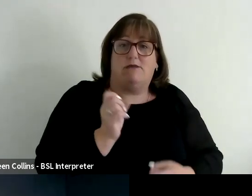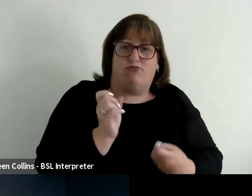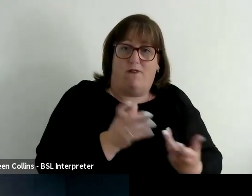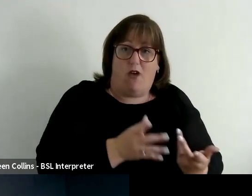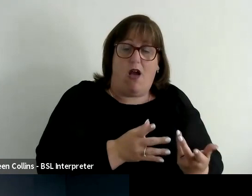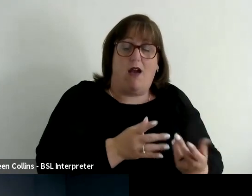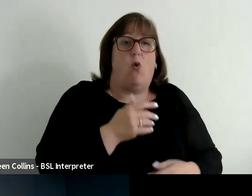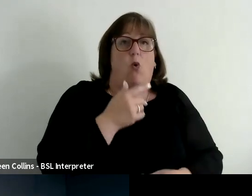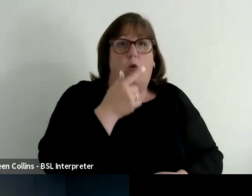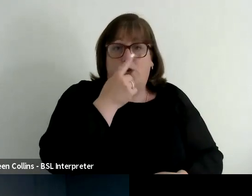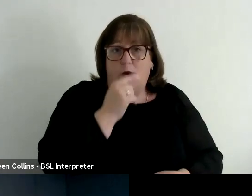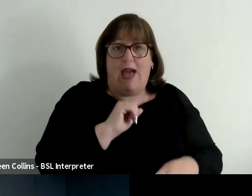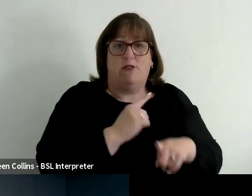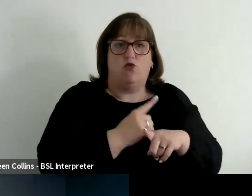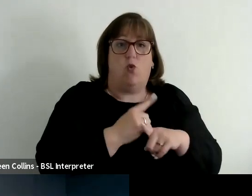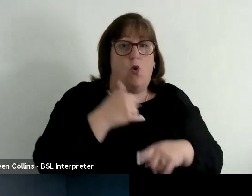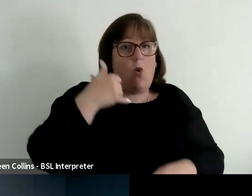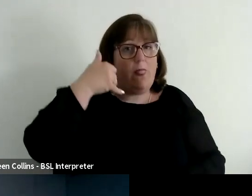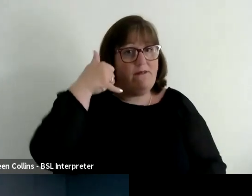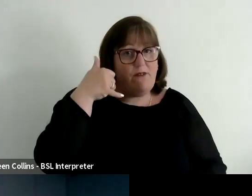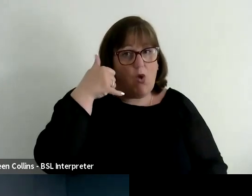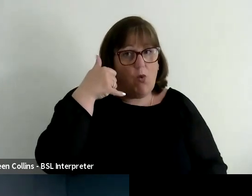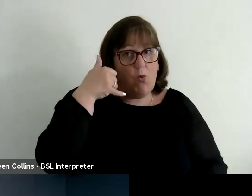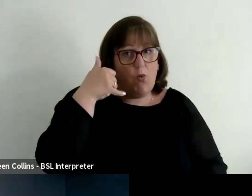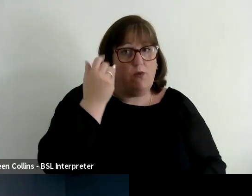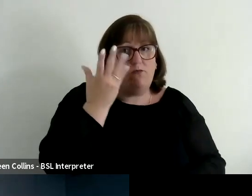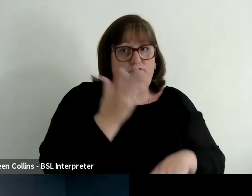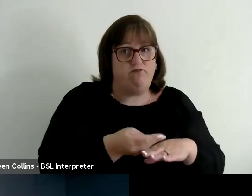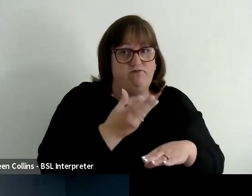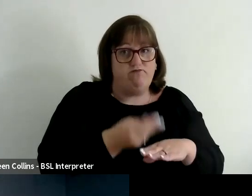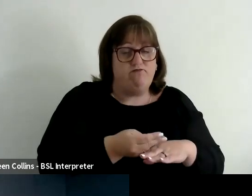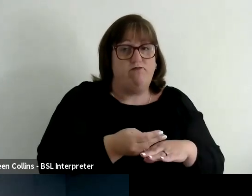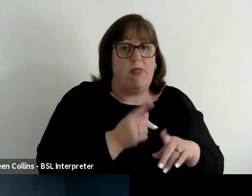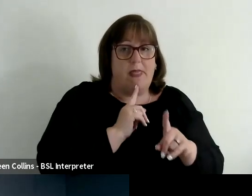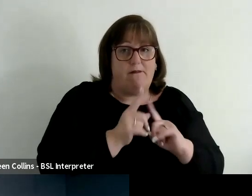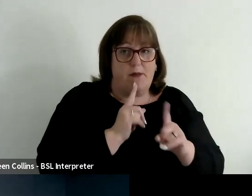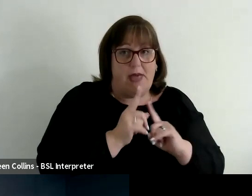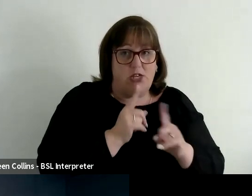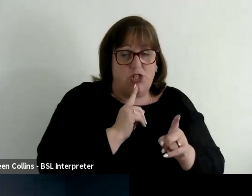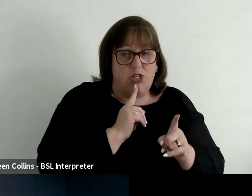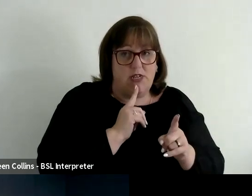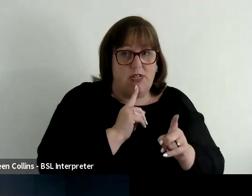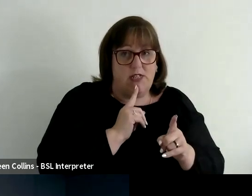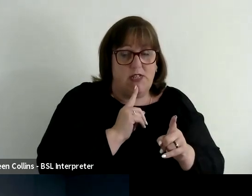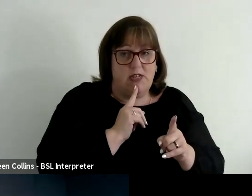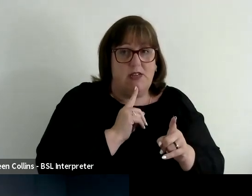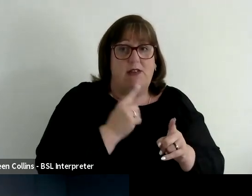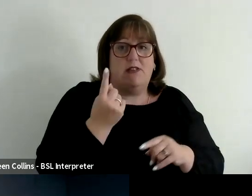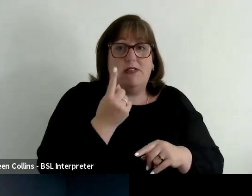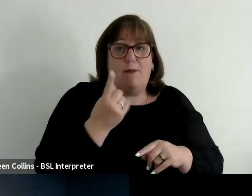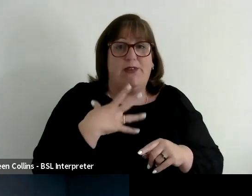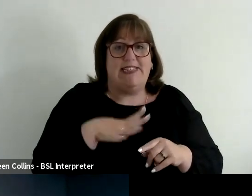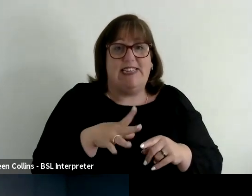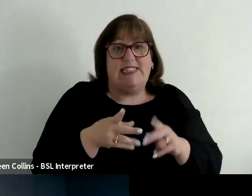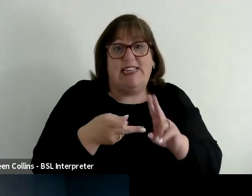over the telephone and capture the data. If somebody needs an interpreter or a